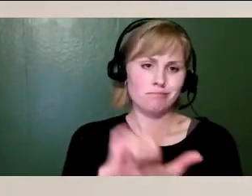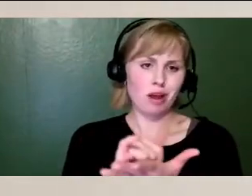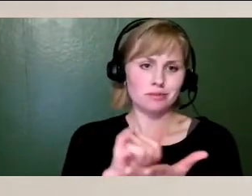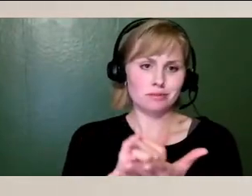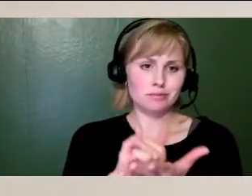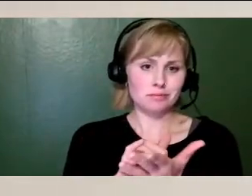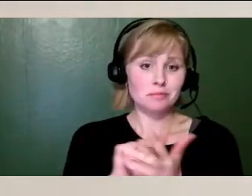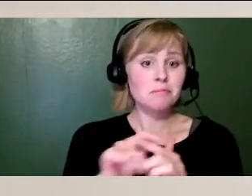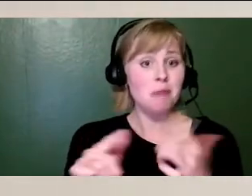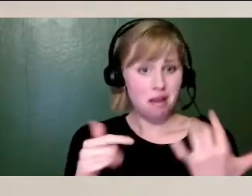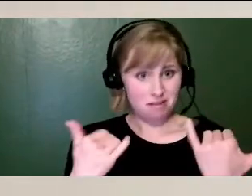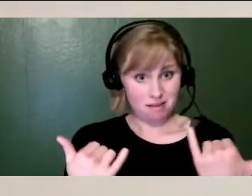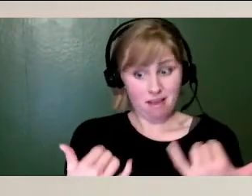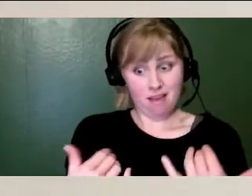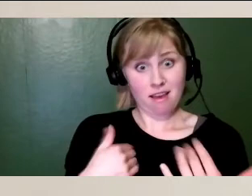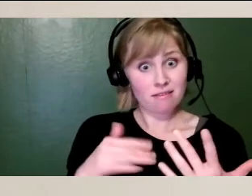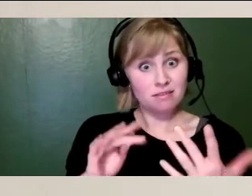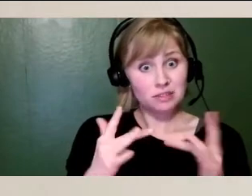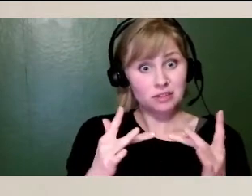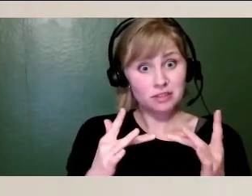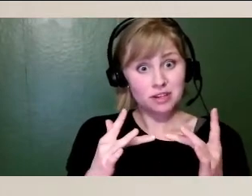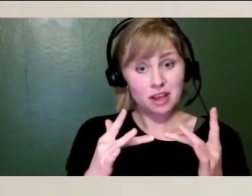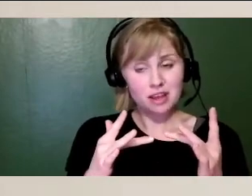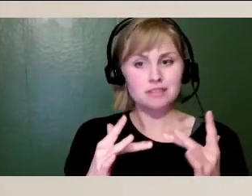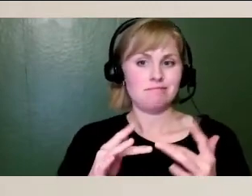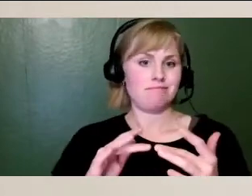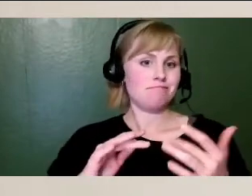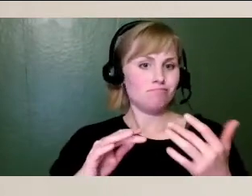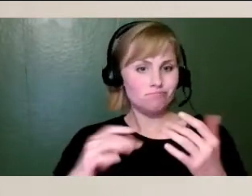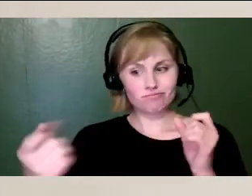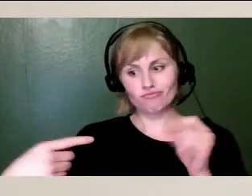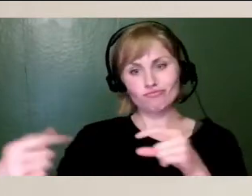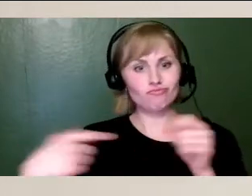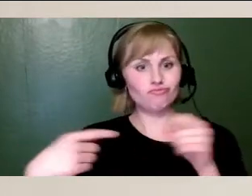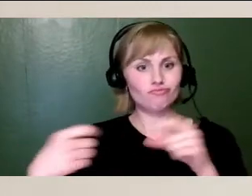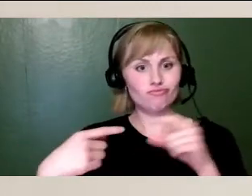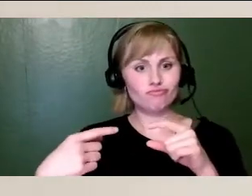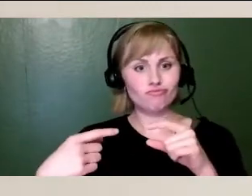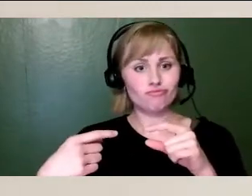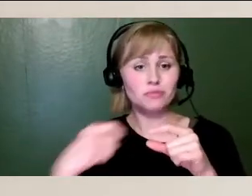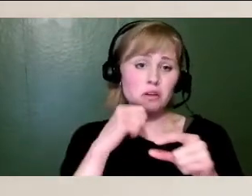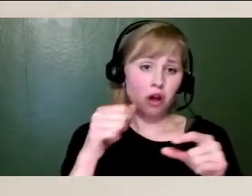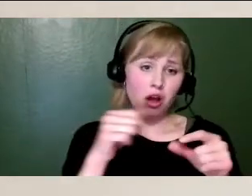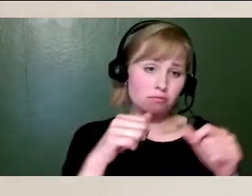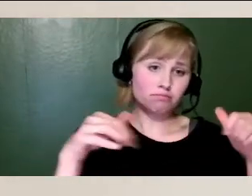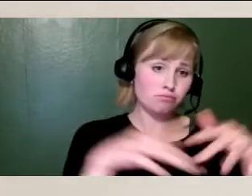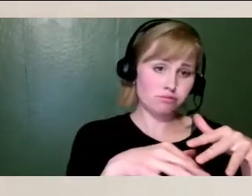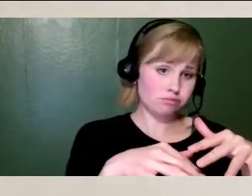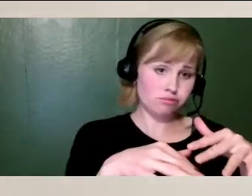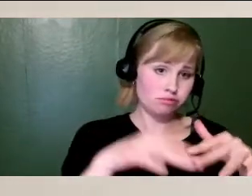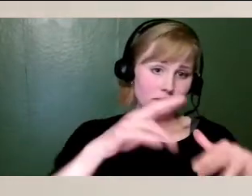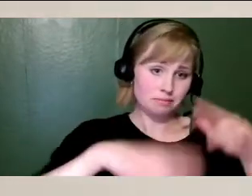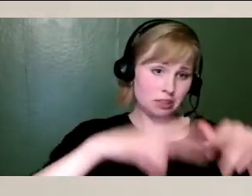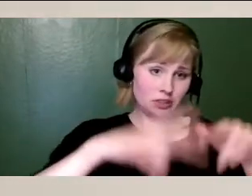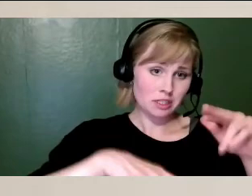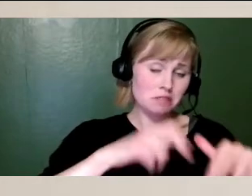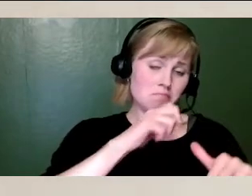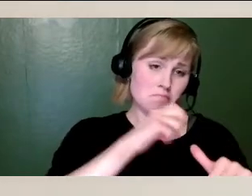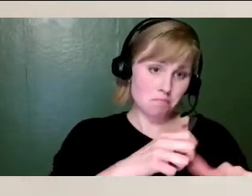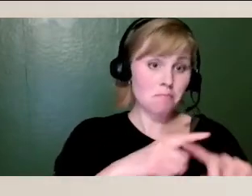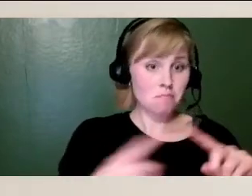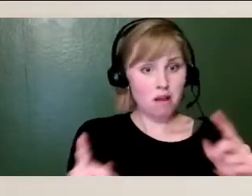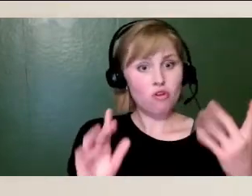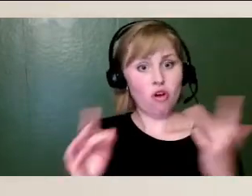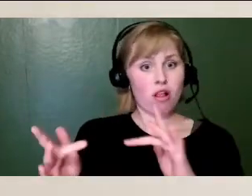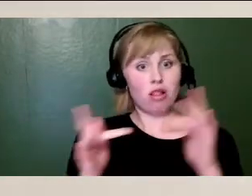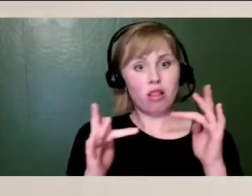law building between classes, we were connecting online. Instead of going to events to learn about extracurriculars, we applied and met our